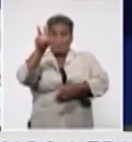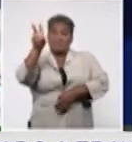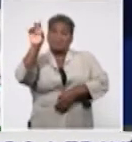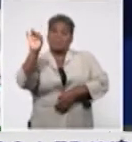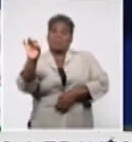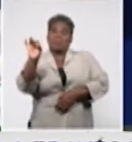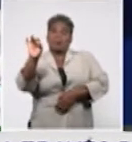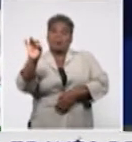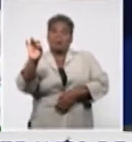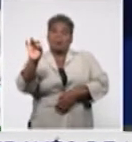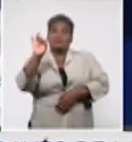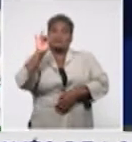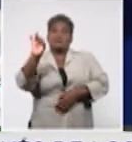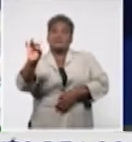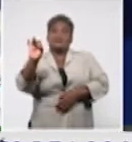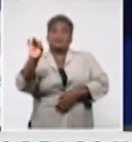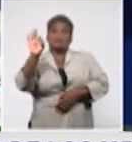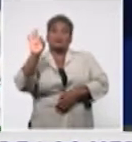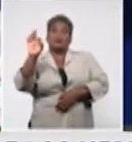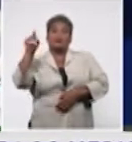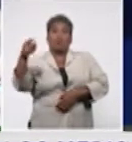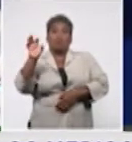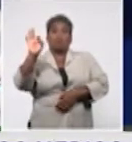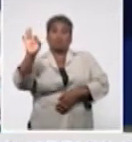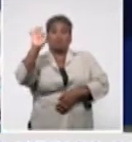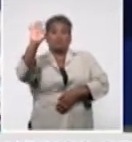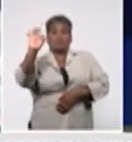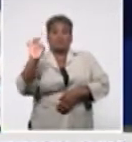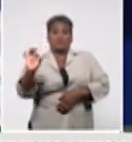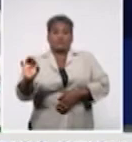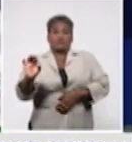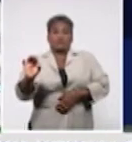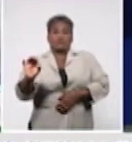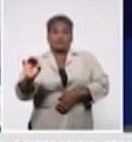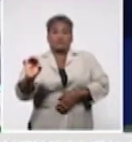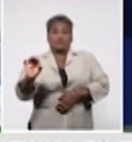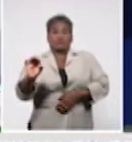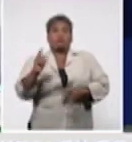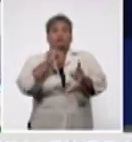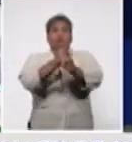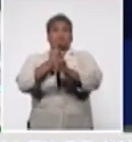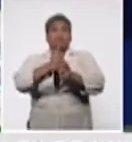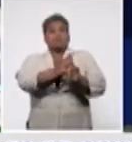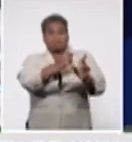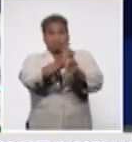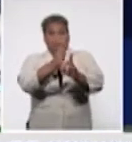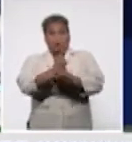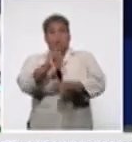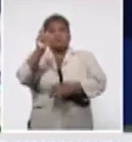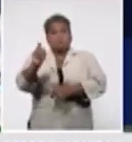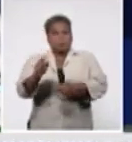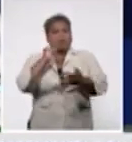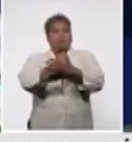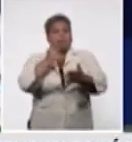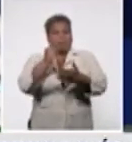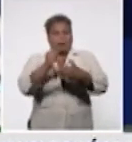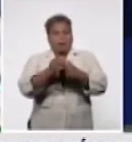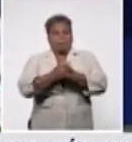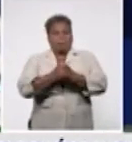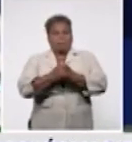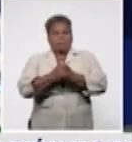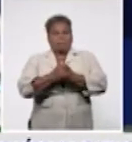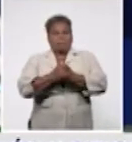15 are female, which maintains a balance that is 50.5% and